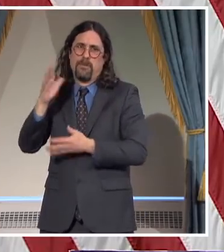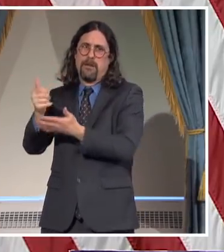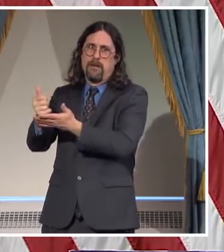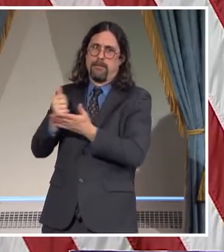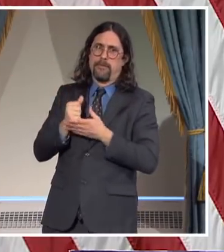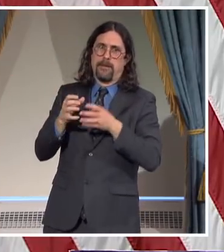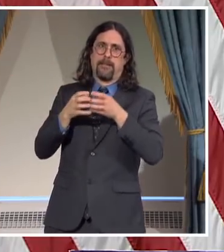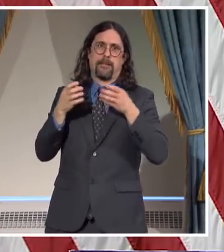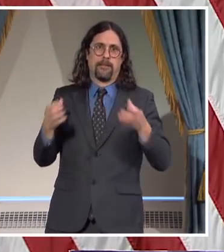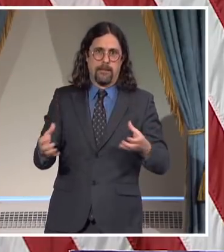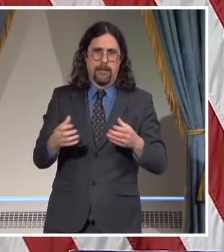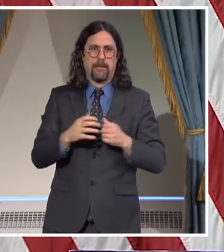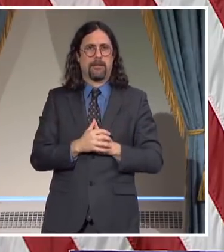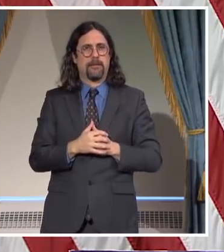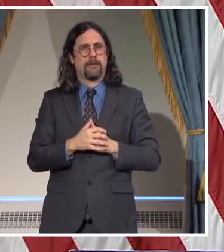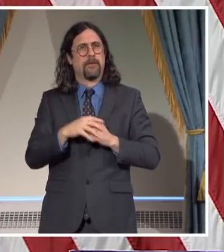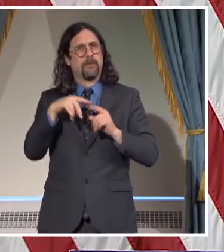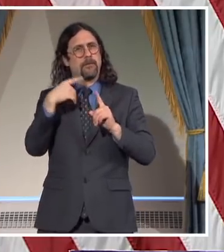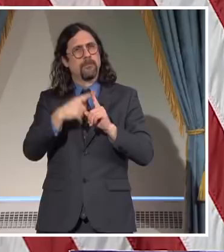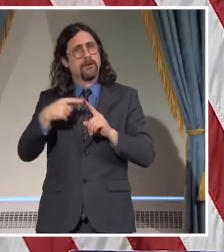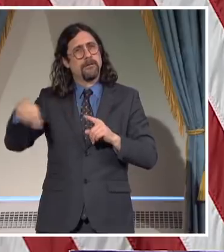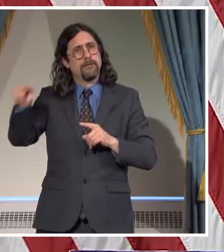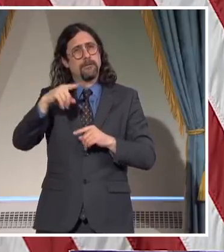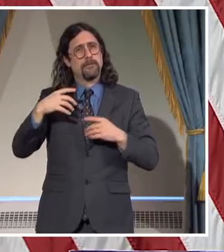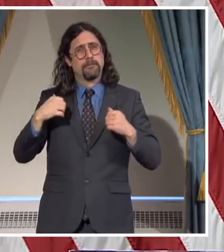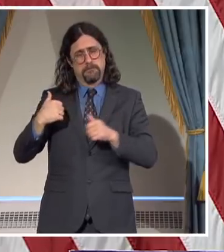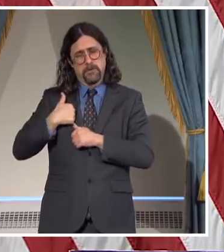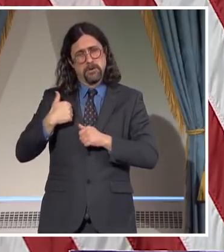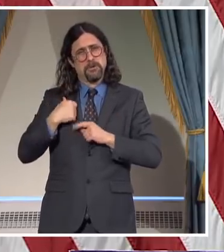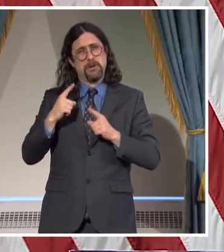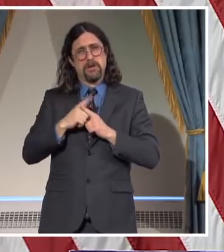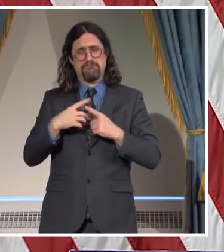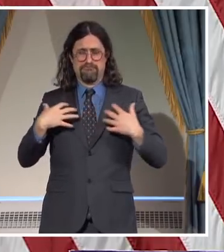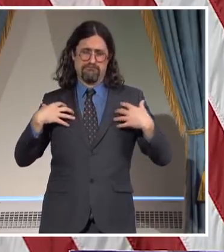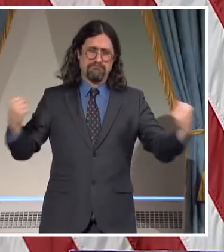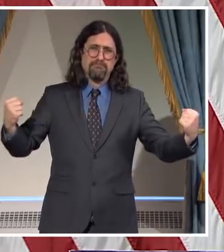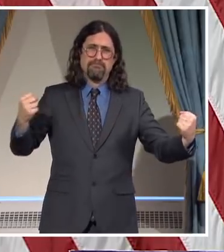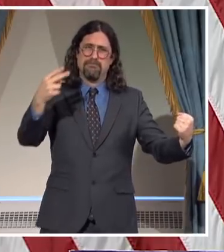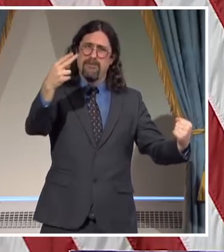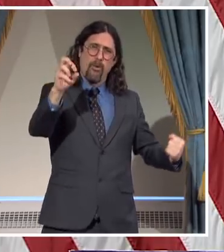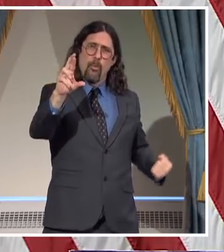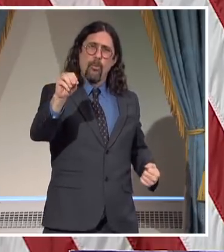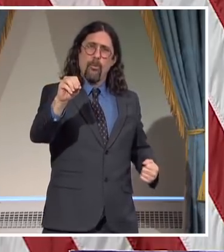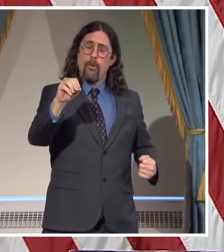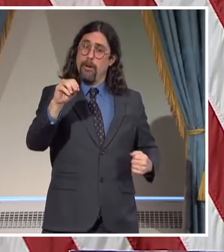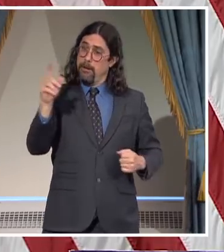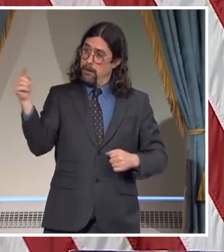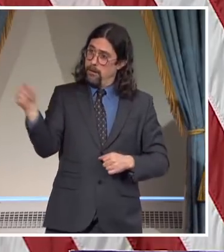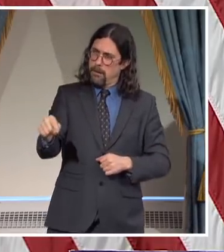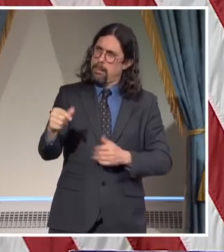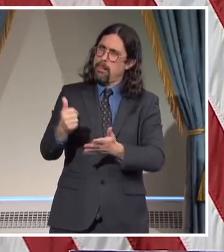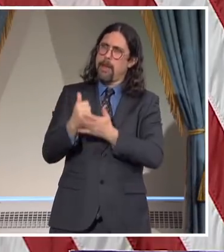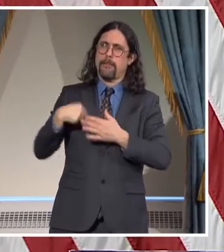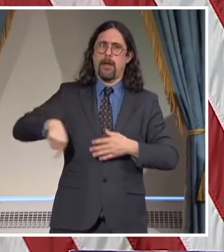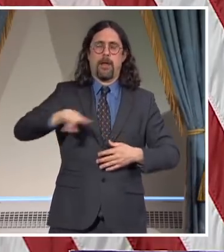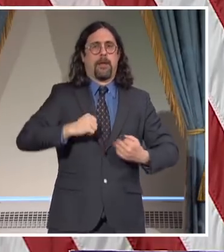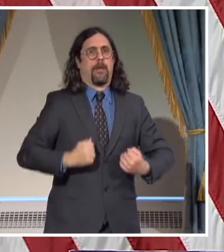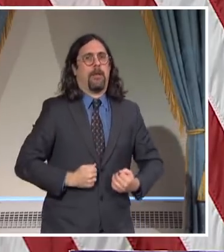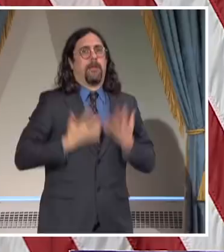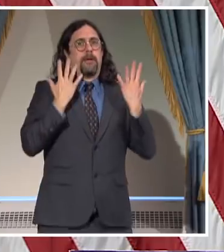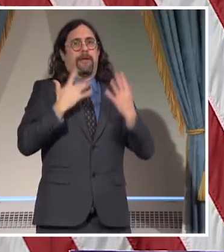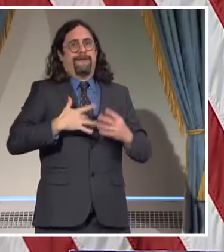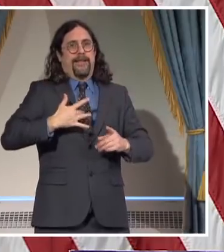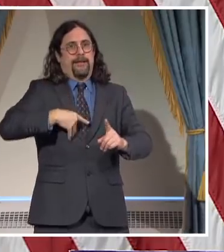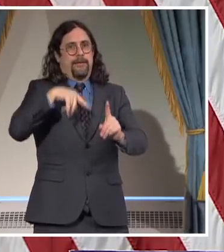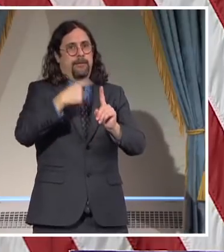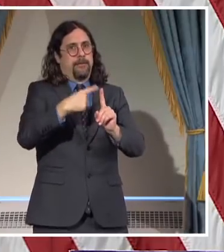this country coming here to help New Yorkers, protect New Yorkers, and save New Yorkers. That's a really positive sign, but we need